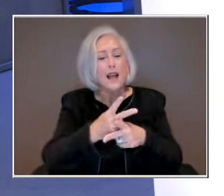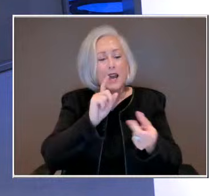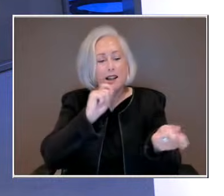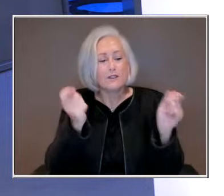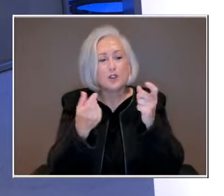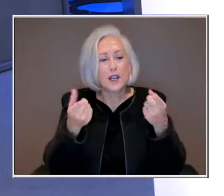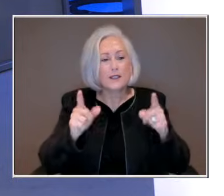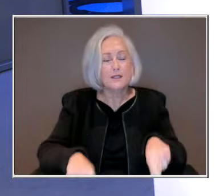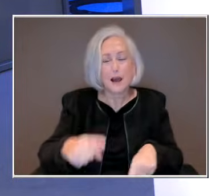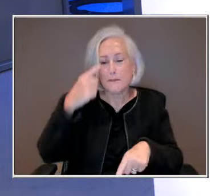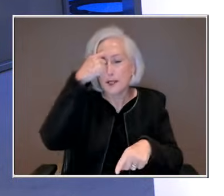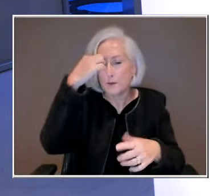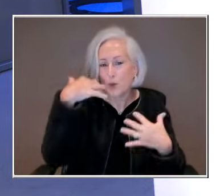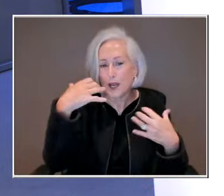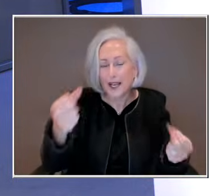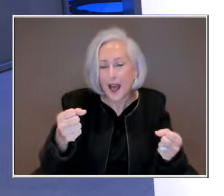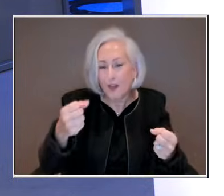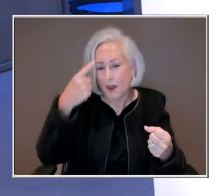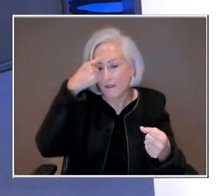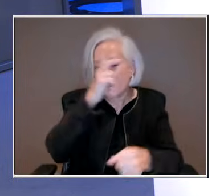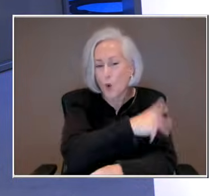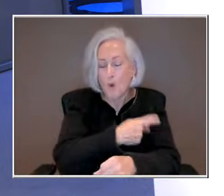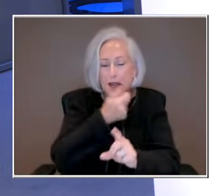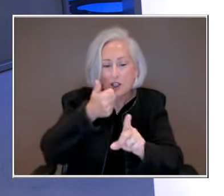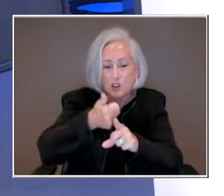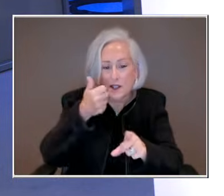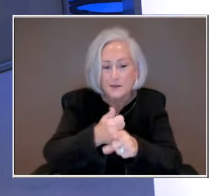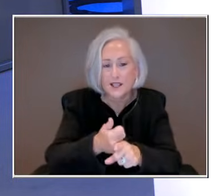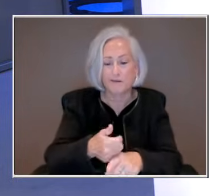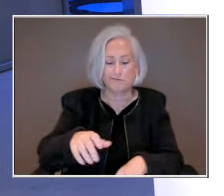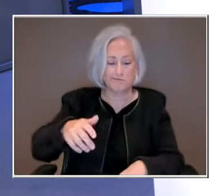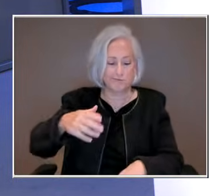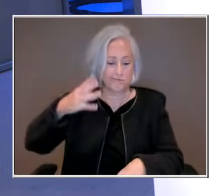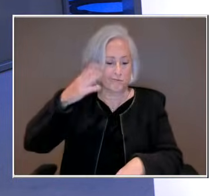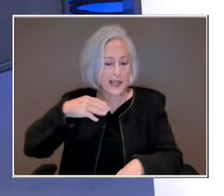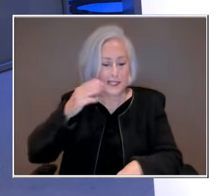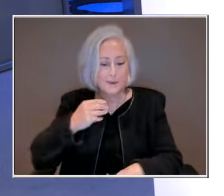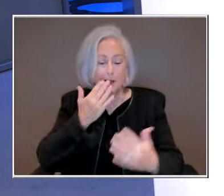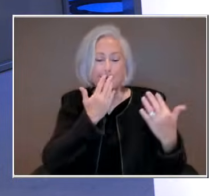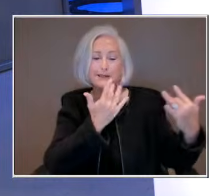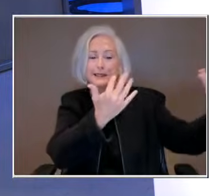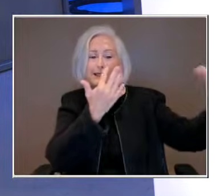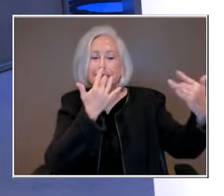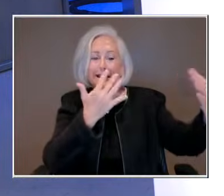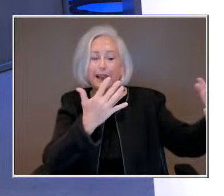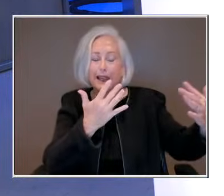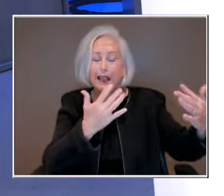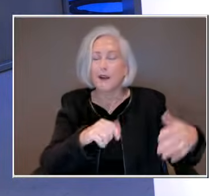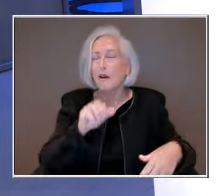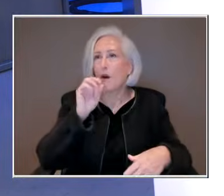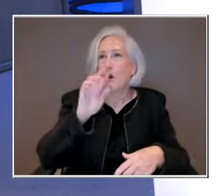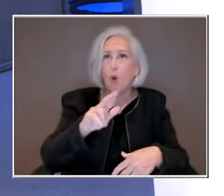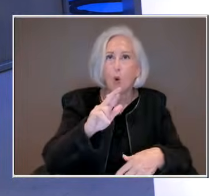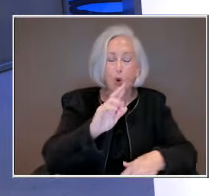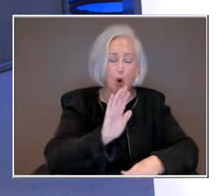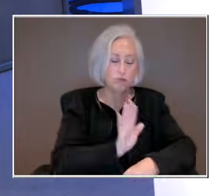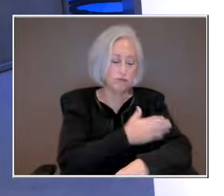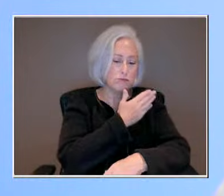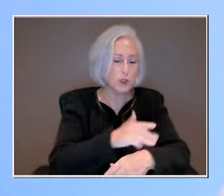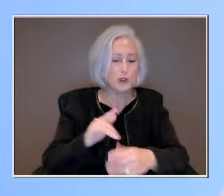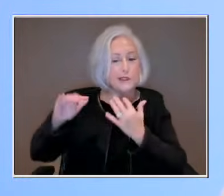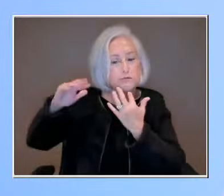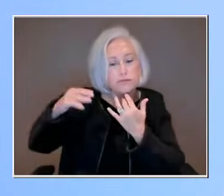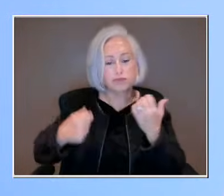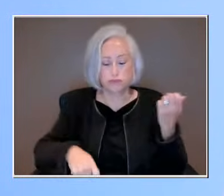who already played an instrument, sang in a choir, were invested in music? Yeah, so